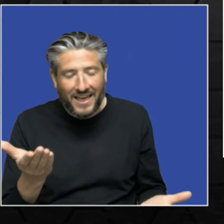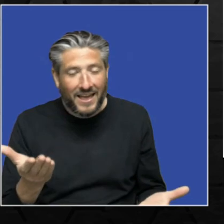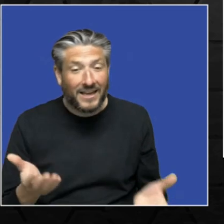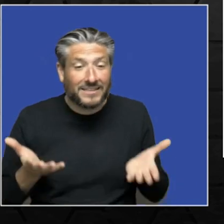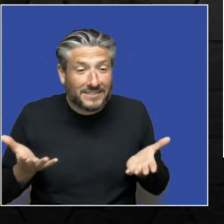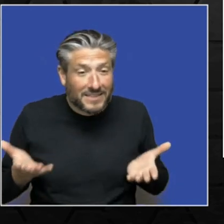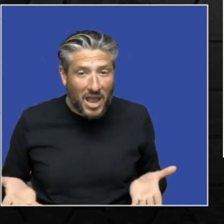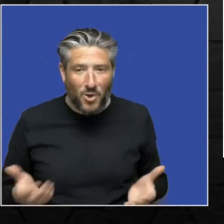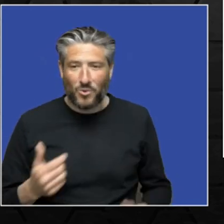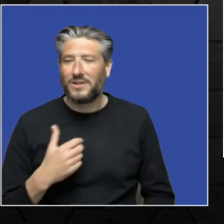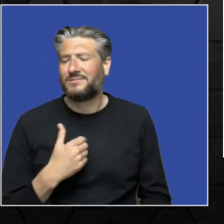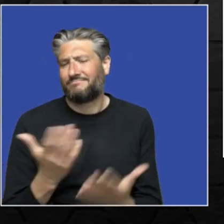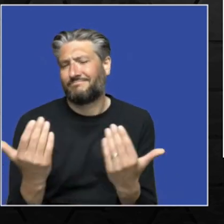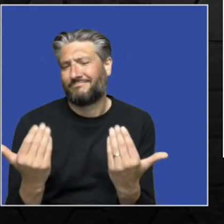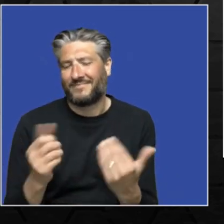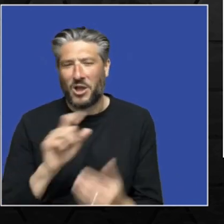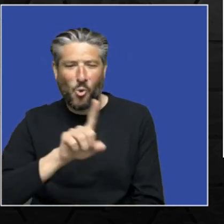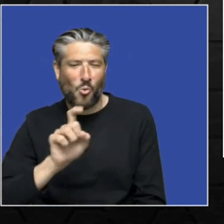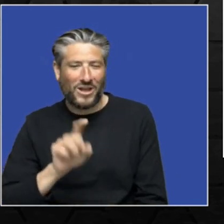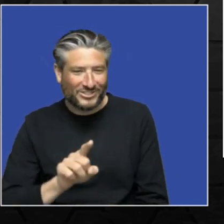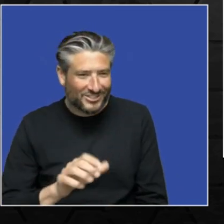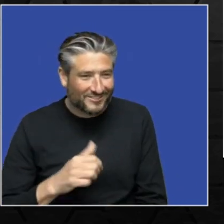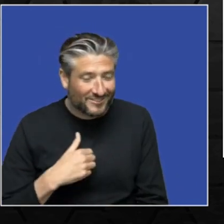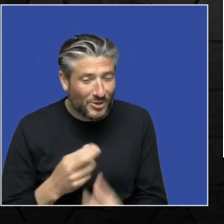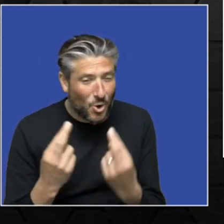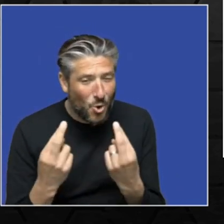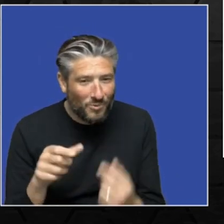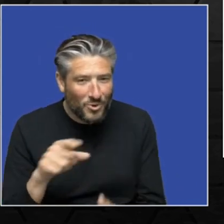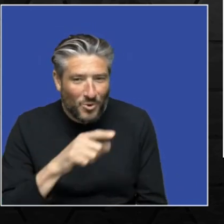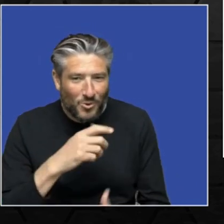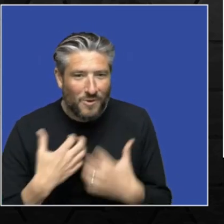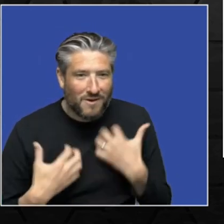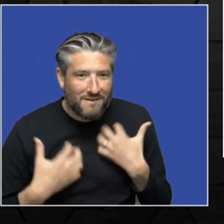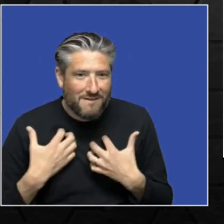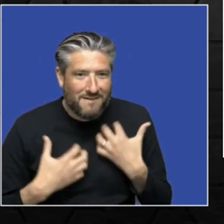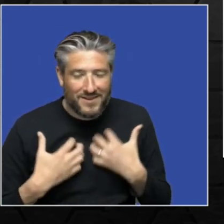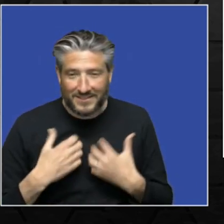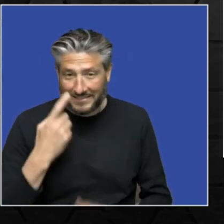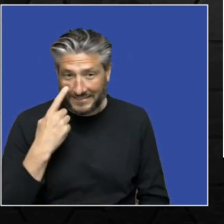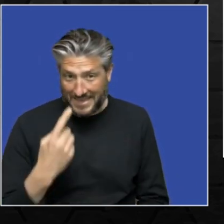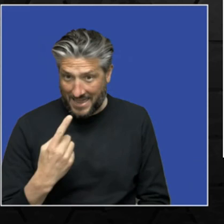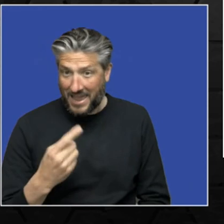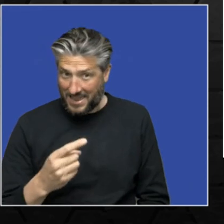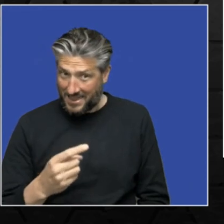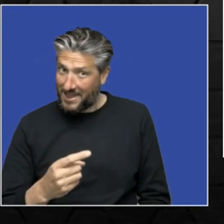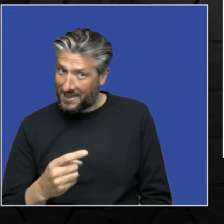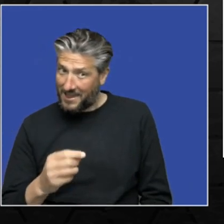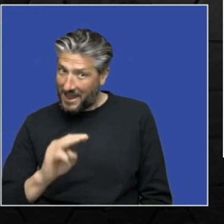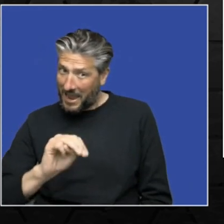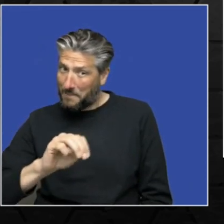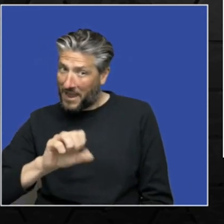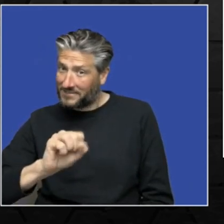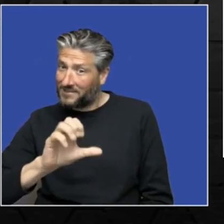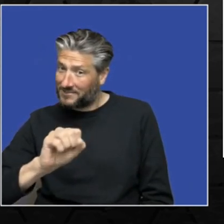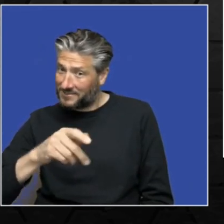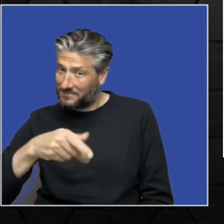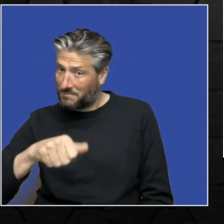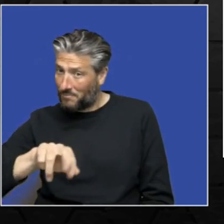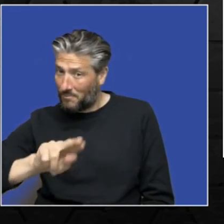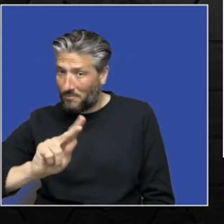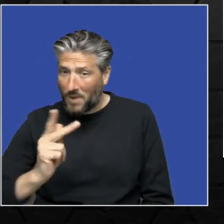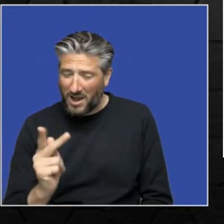at the surface level it makes you aware of the capabilities of MML Spark and in what scenarios it is being used for.